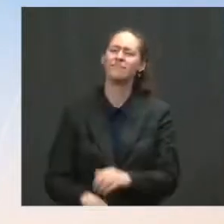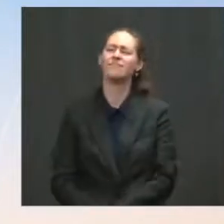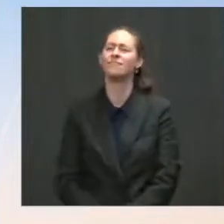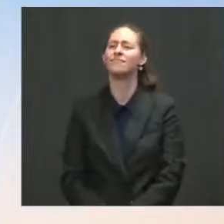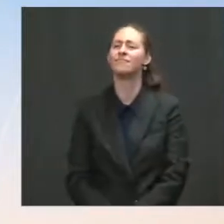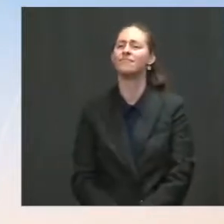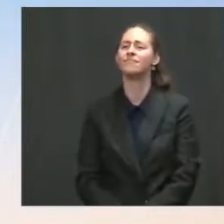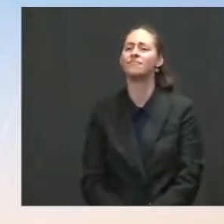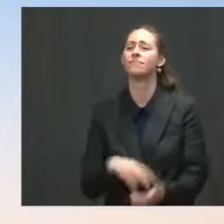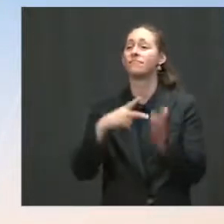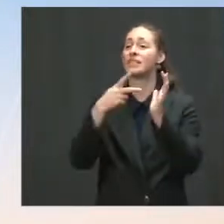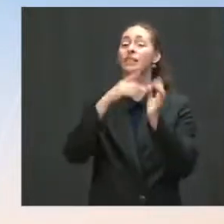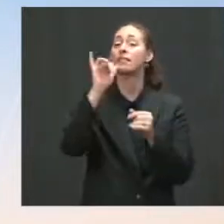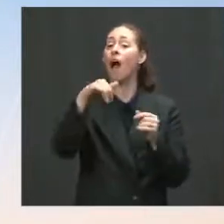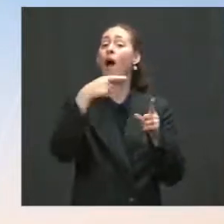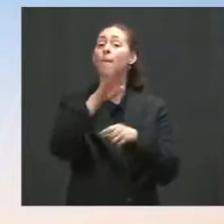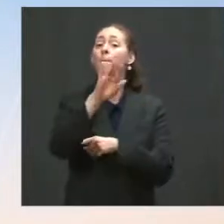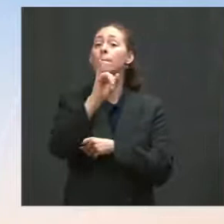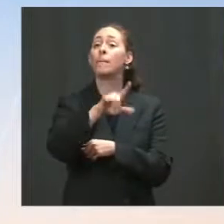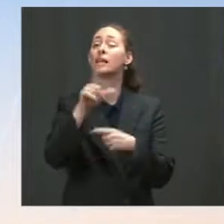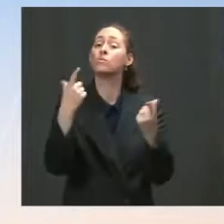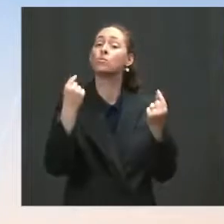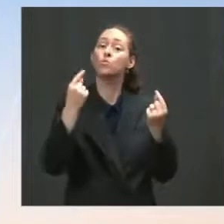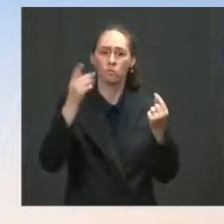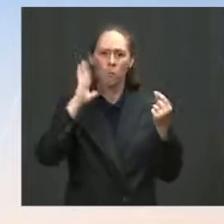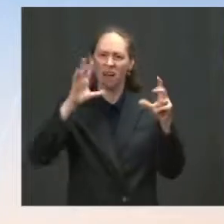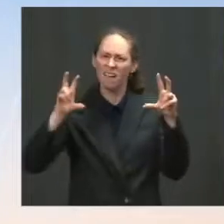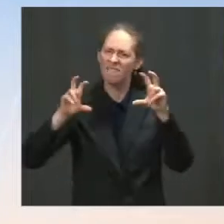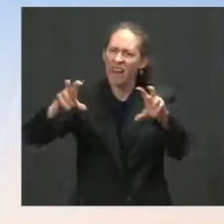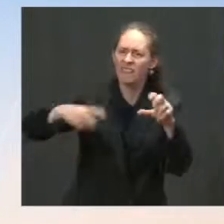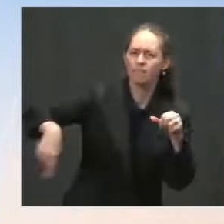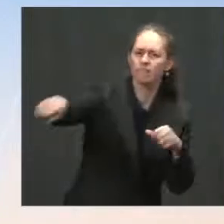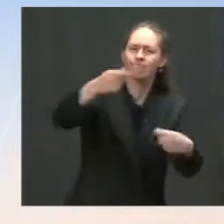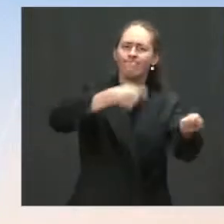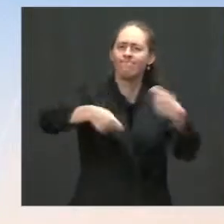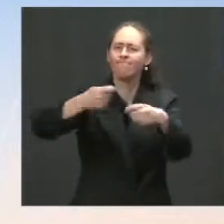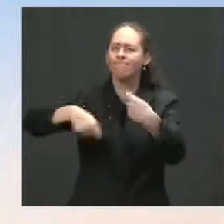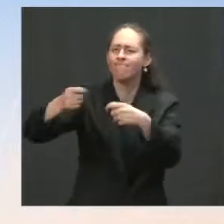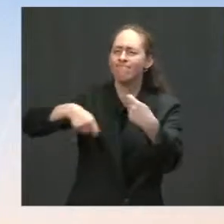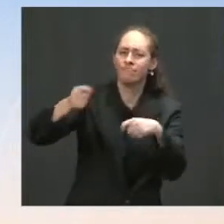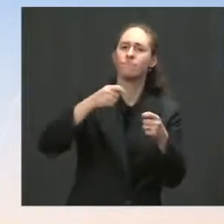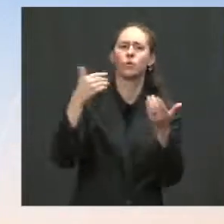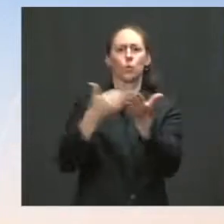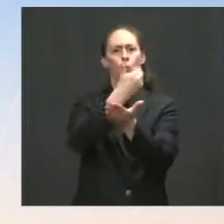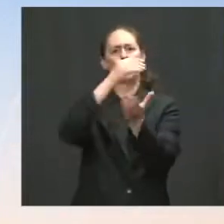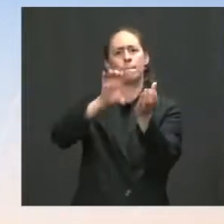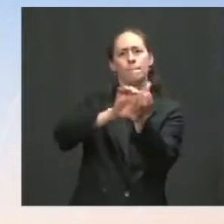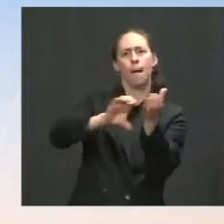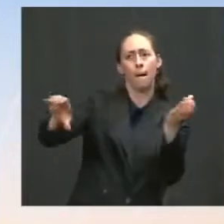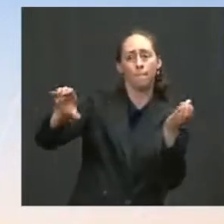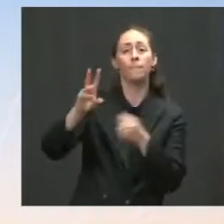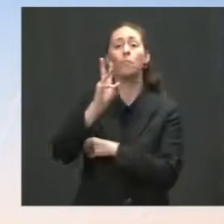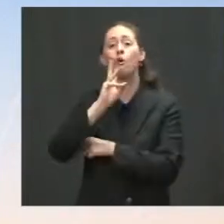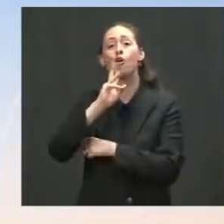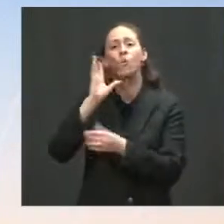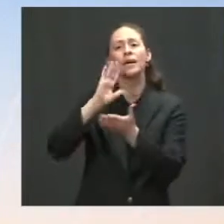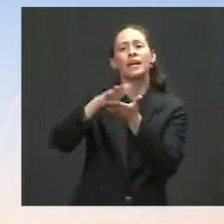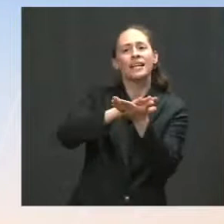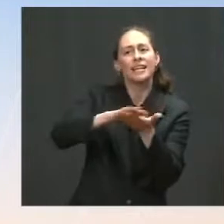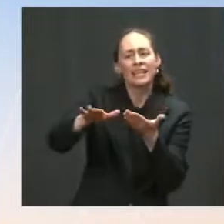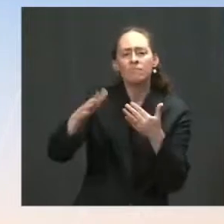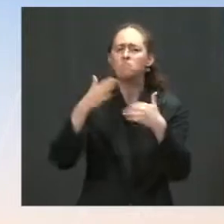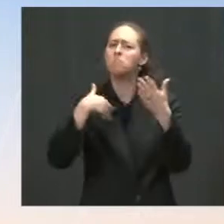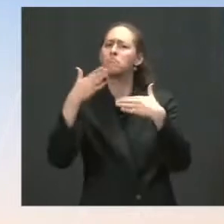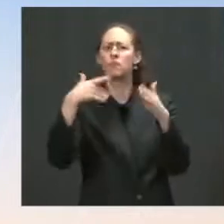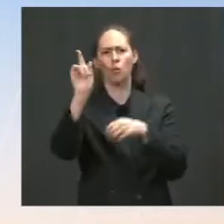water in American history, replacing all of the nation's lead pipes and service lines from rural towns to struggling cities. The deal invests in water infrastructure